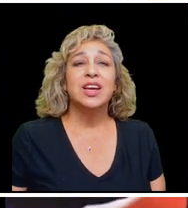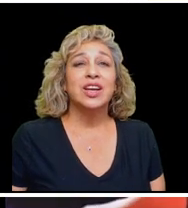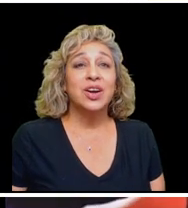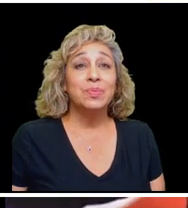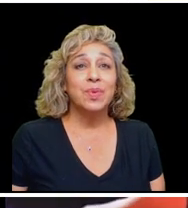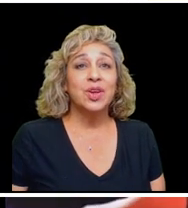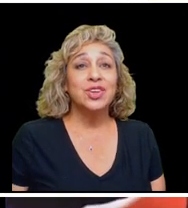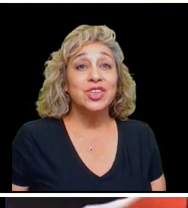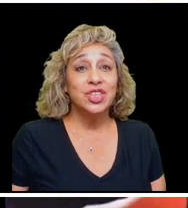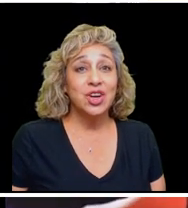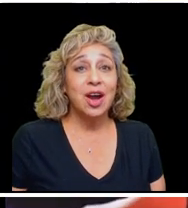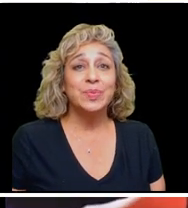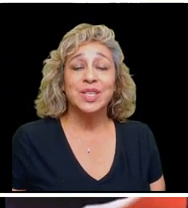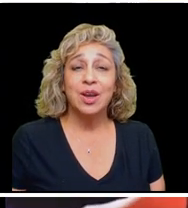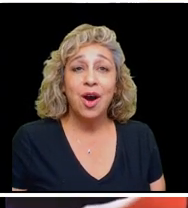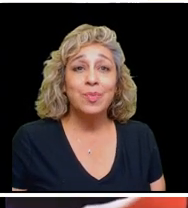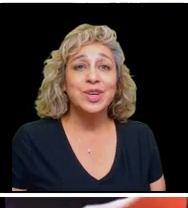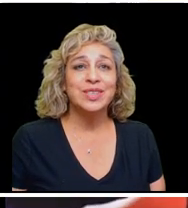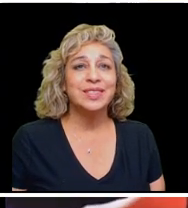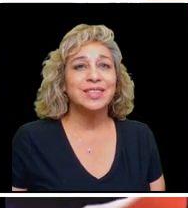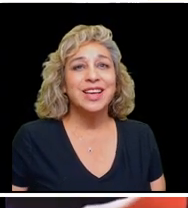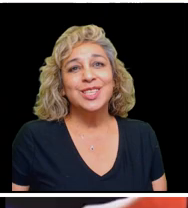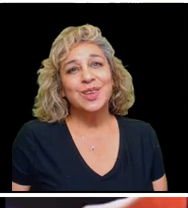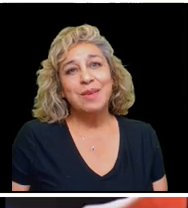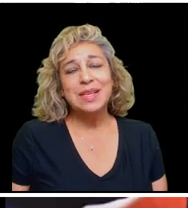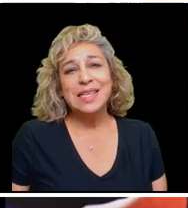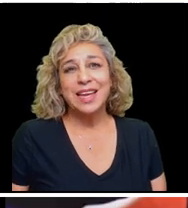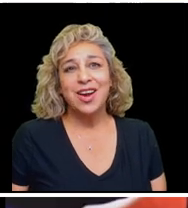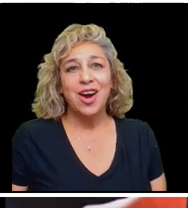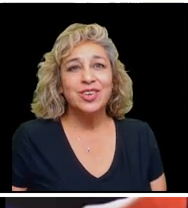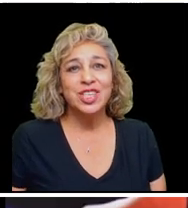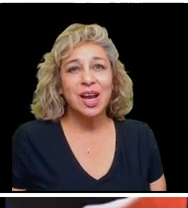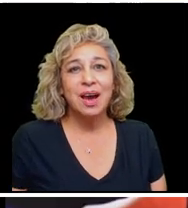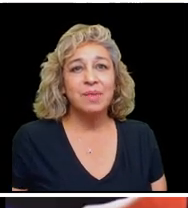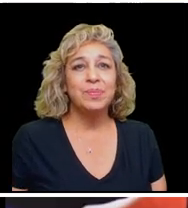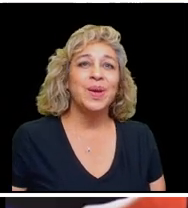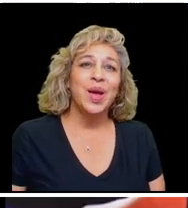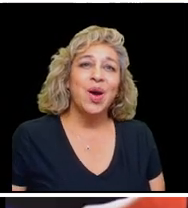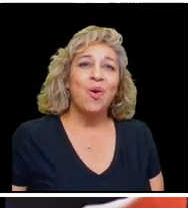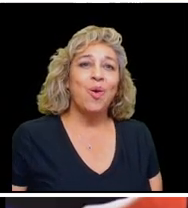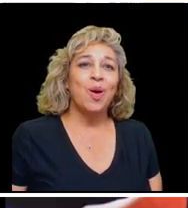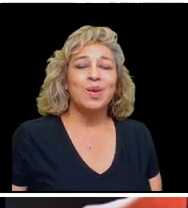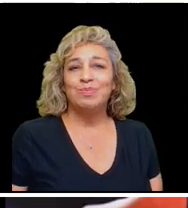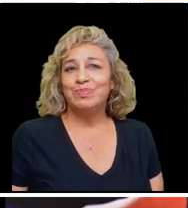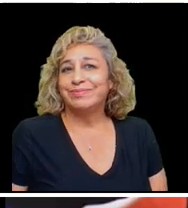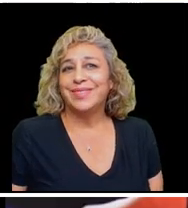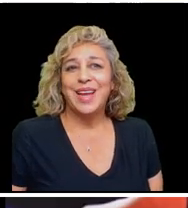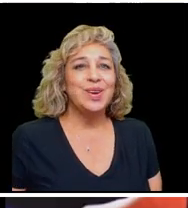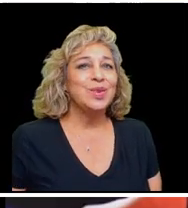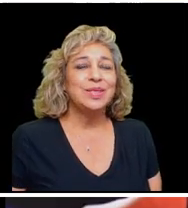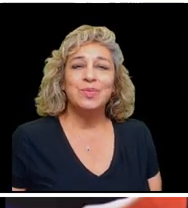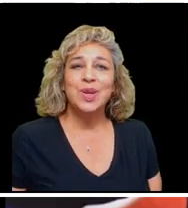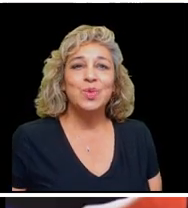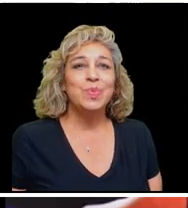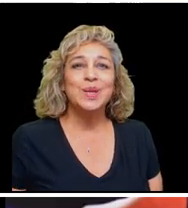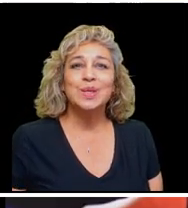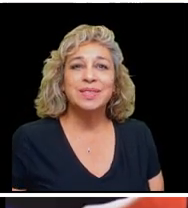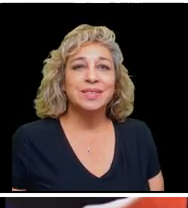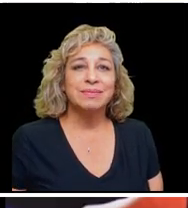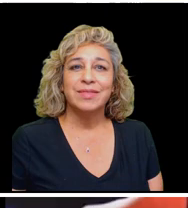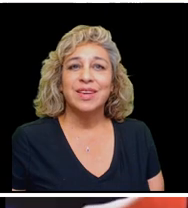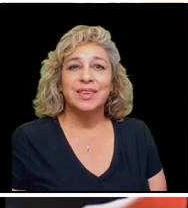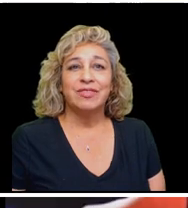come shops commerce so that is like an auto shop or I don't know someone who